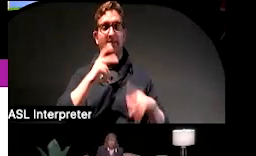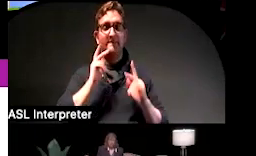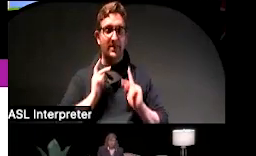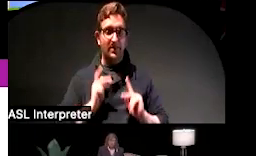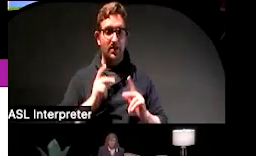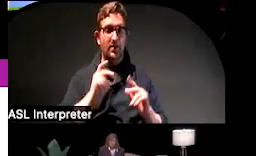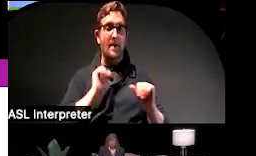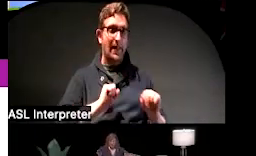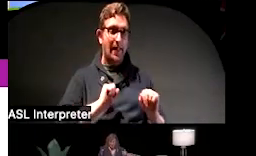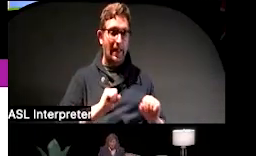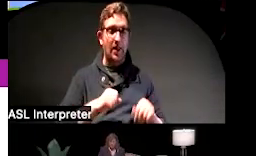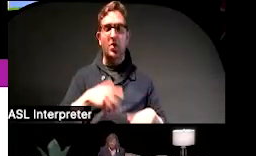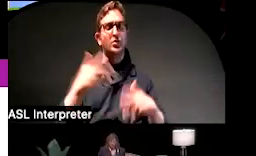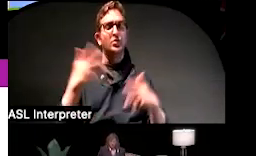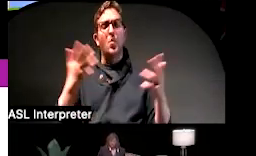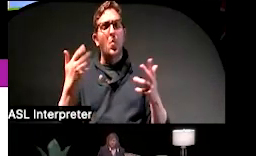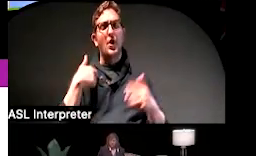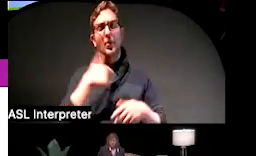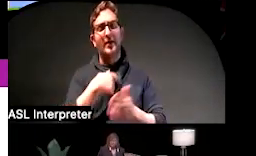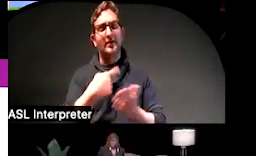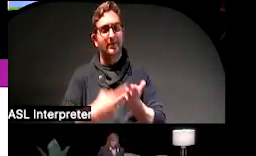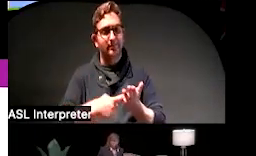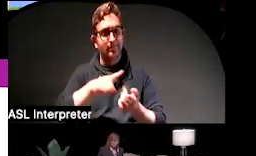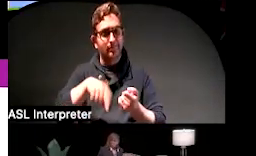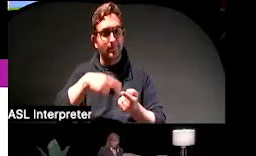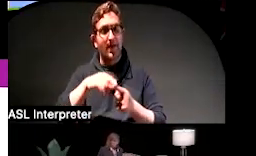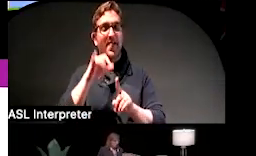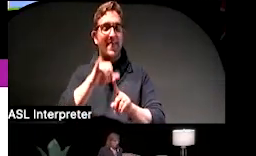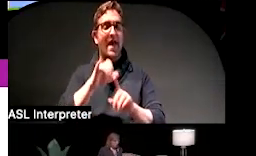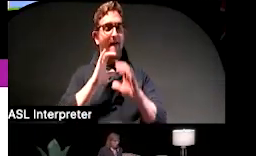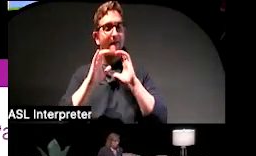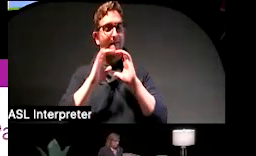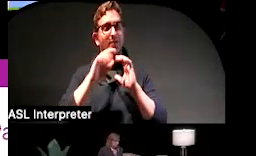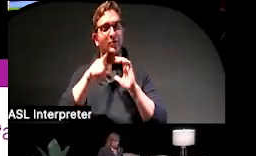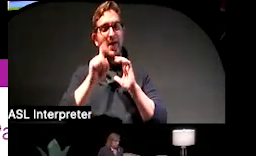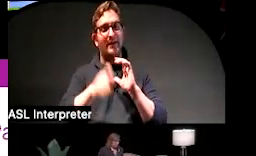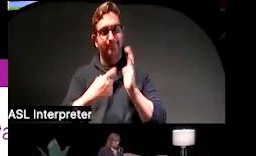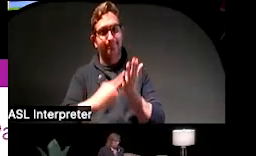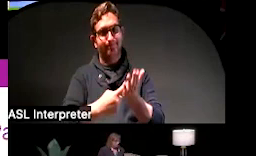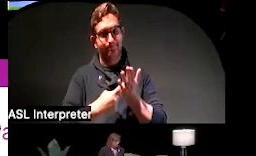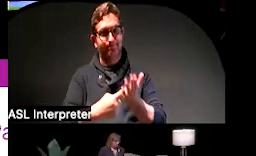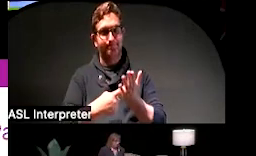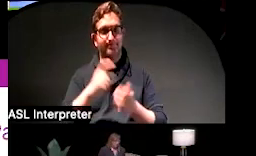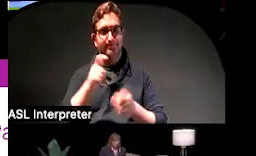are we talking about here? And that's a conversation that has to be had.